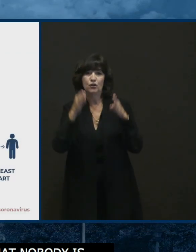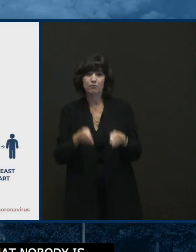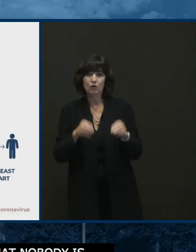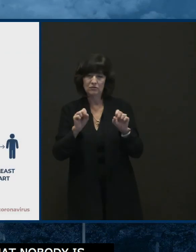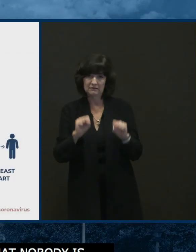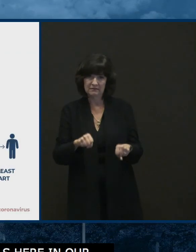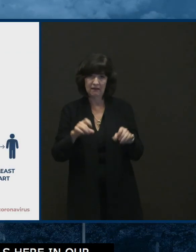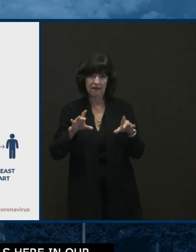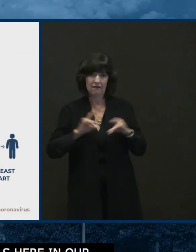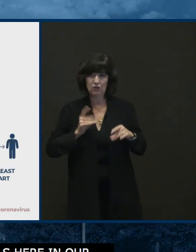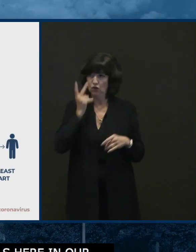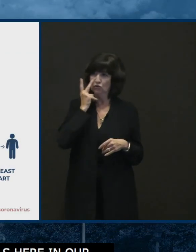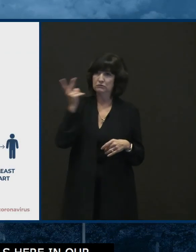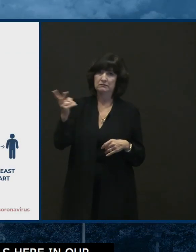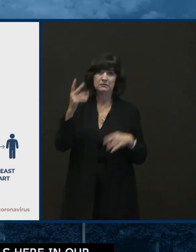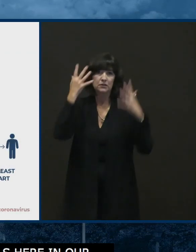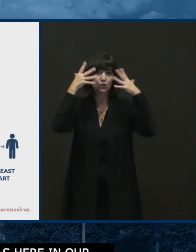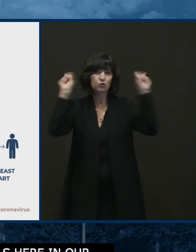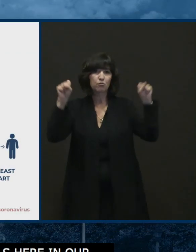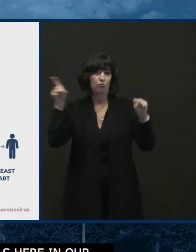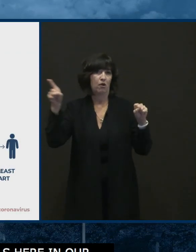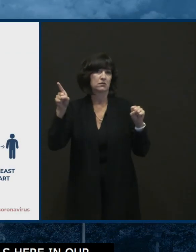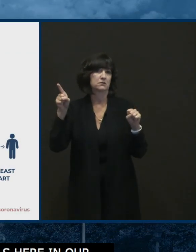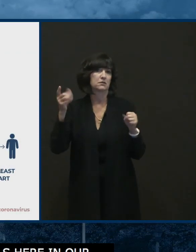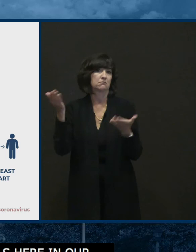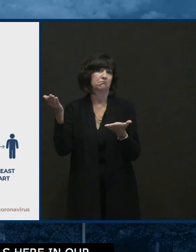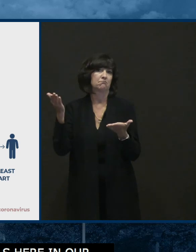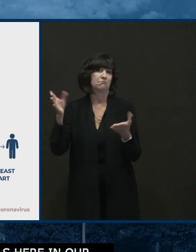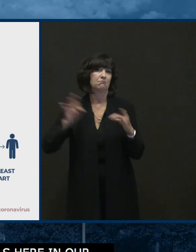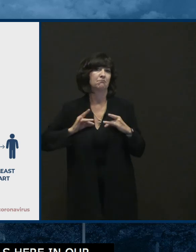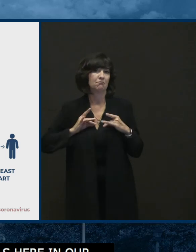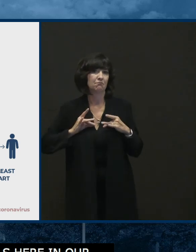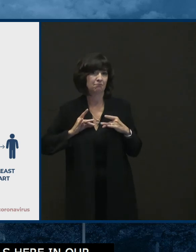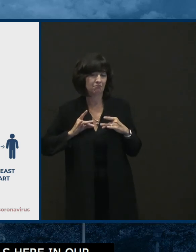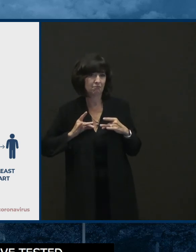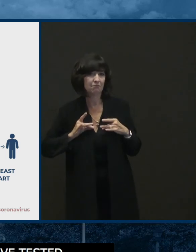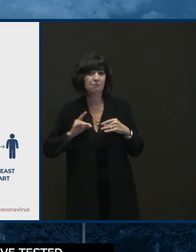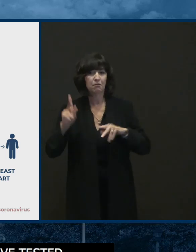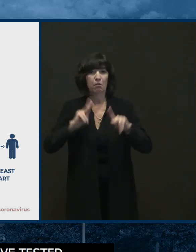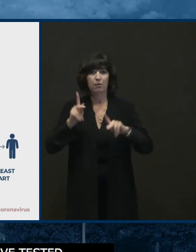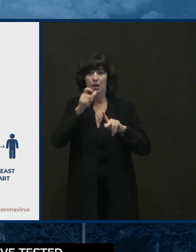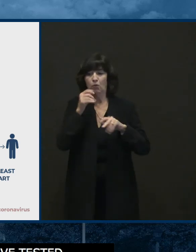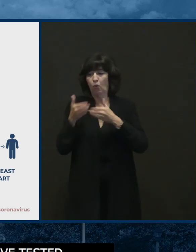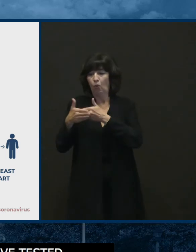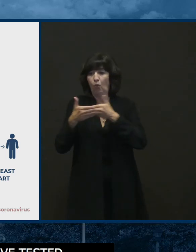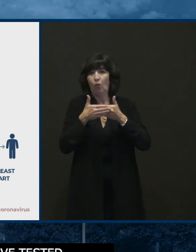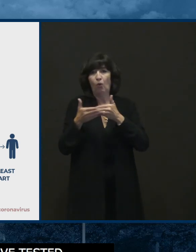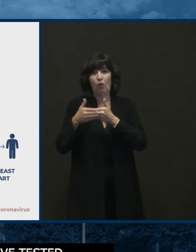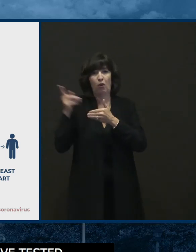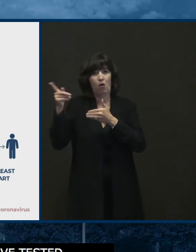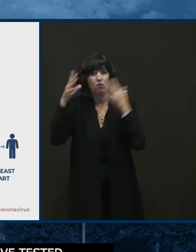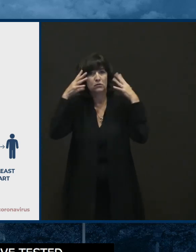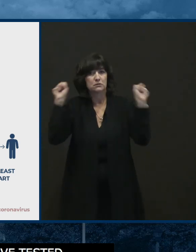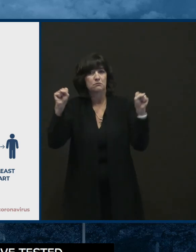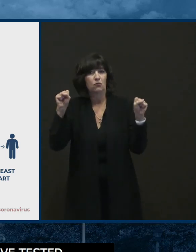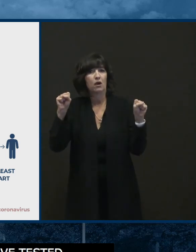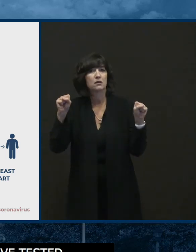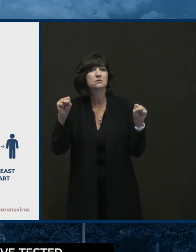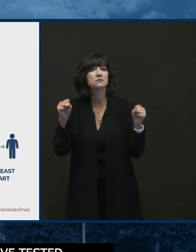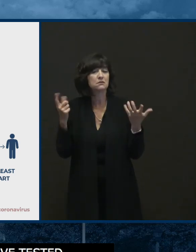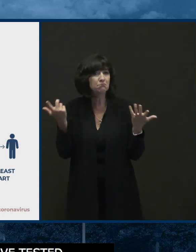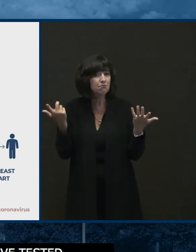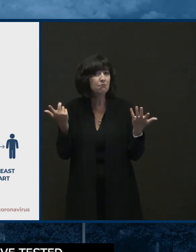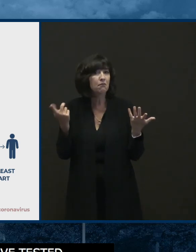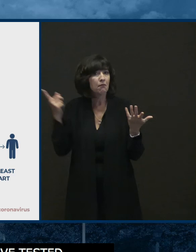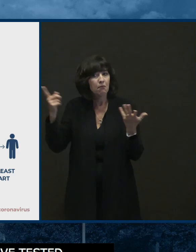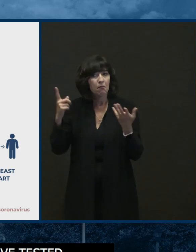to him have tested positive, and what that should say to all of us is that we all need to protect one another. We need to wear